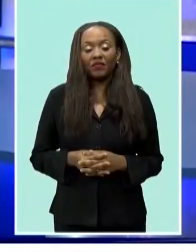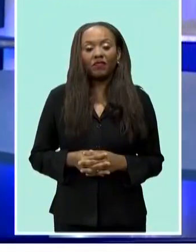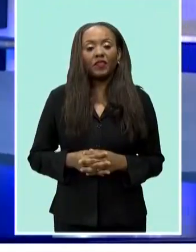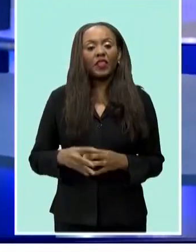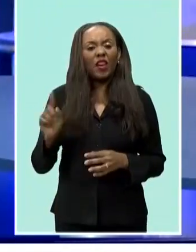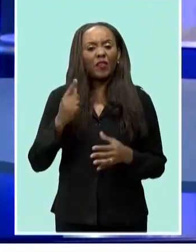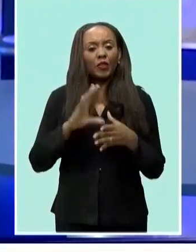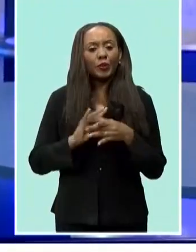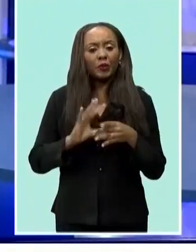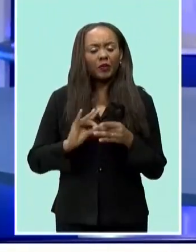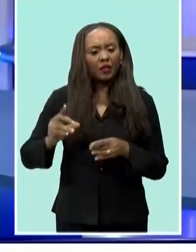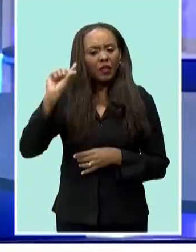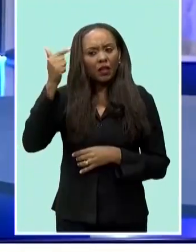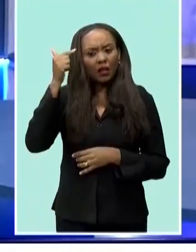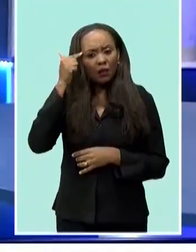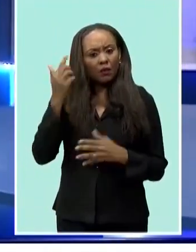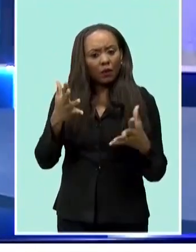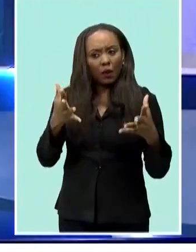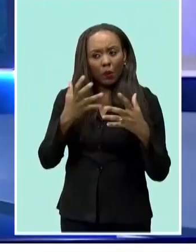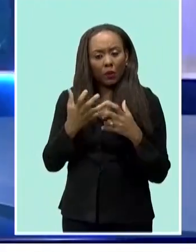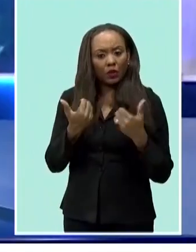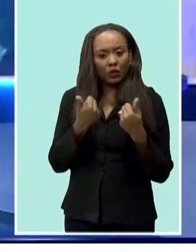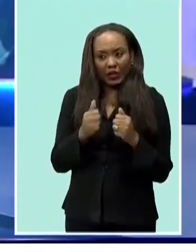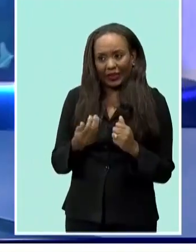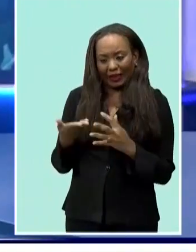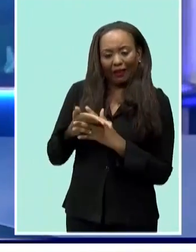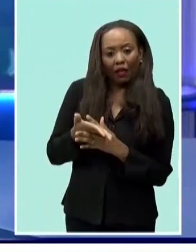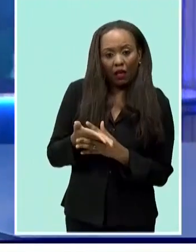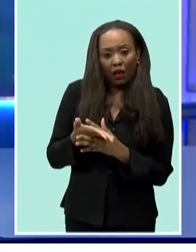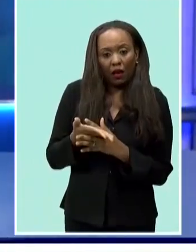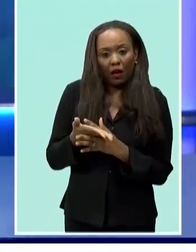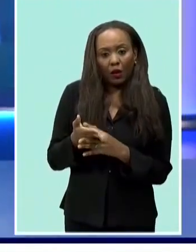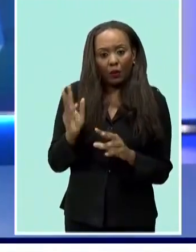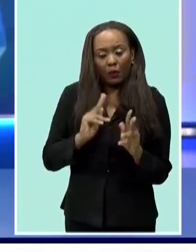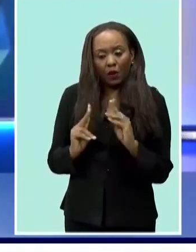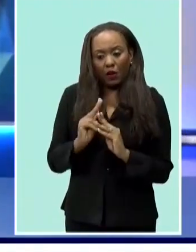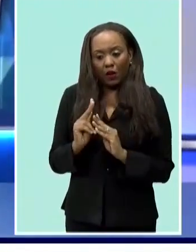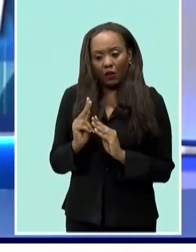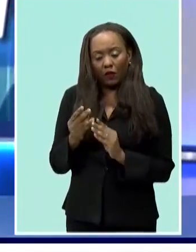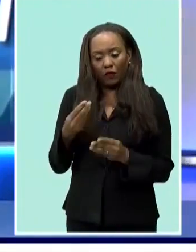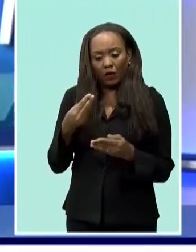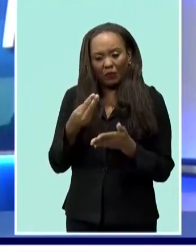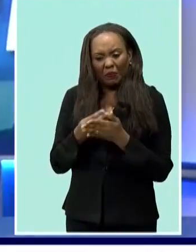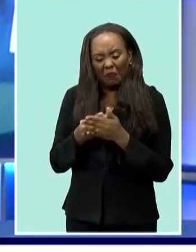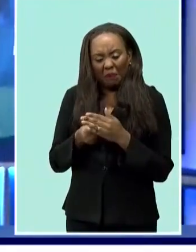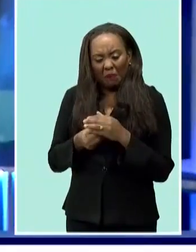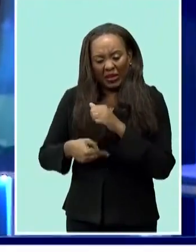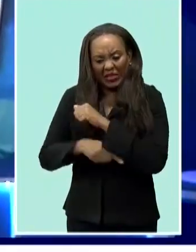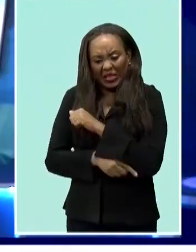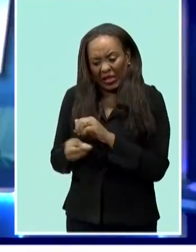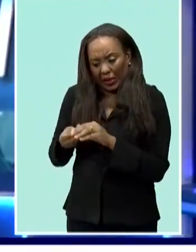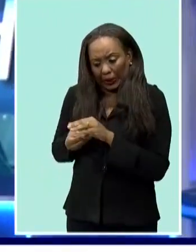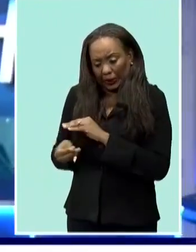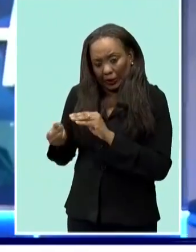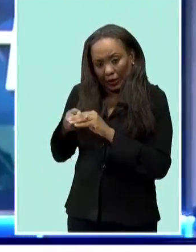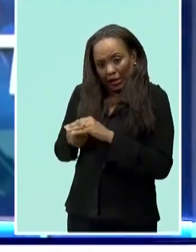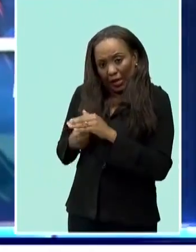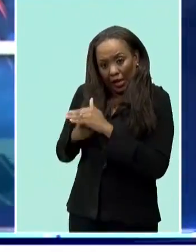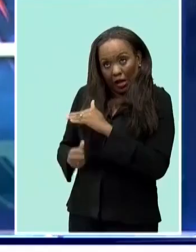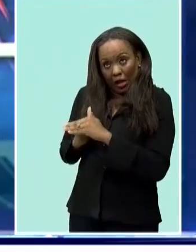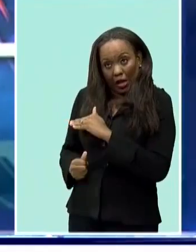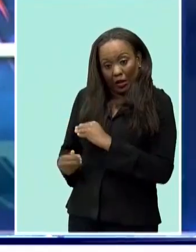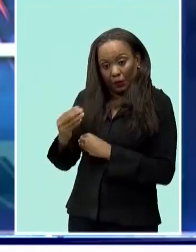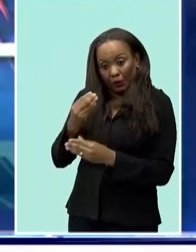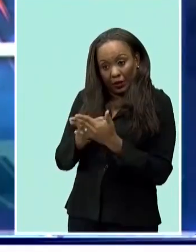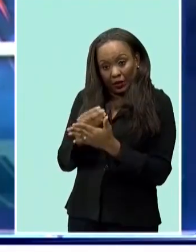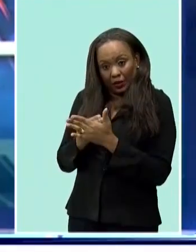In our top story, government is continuing its quest to keep money laundering and terrorist financing at bay. And at the same time, it is seeking to